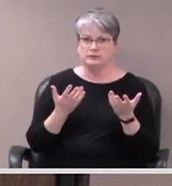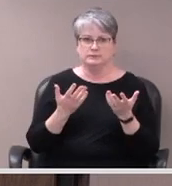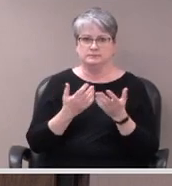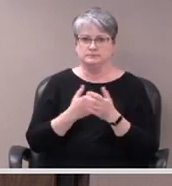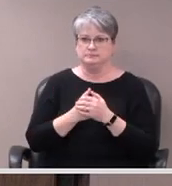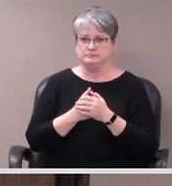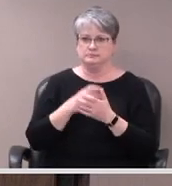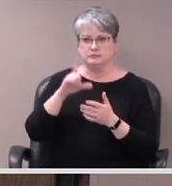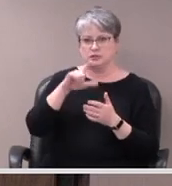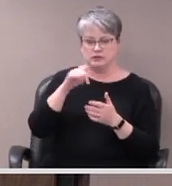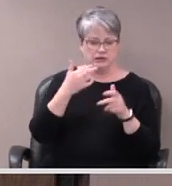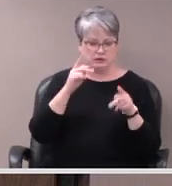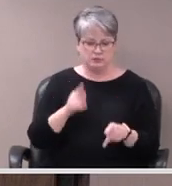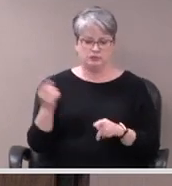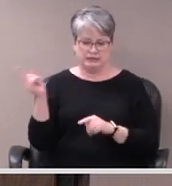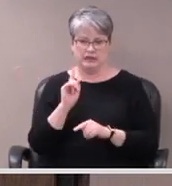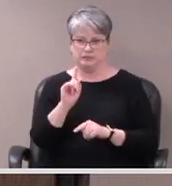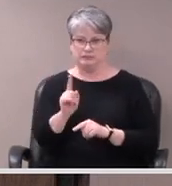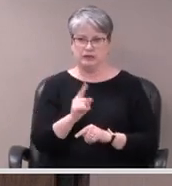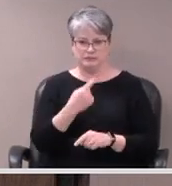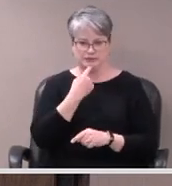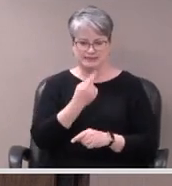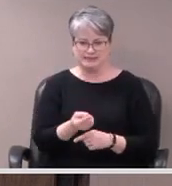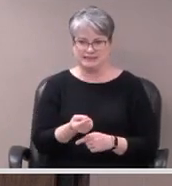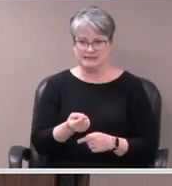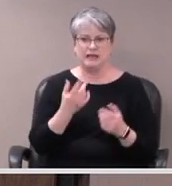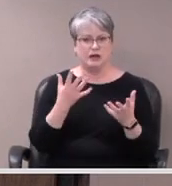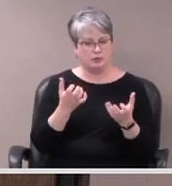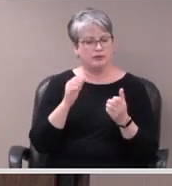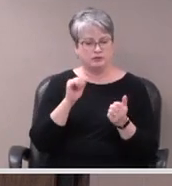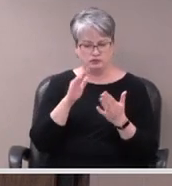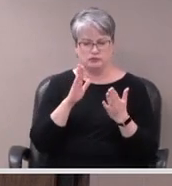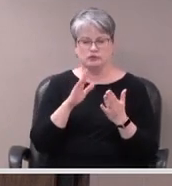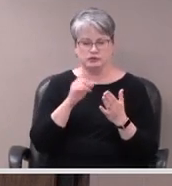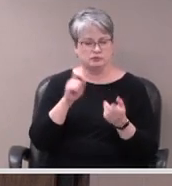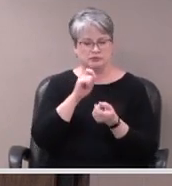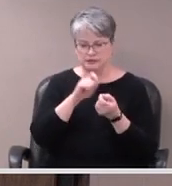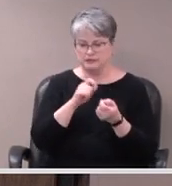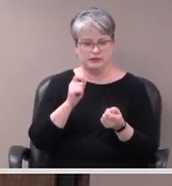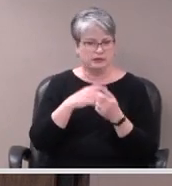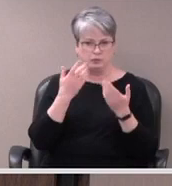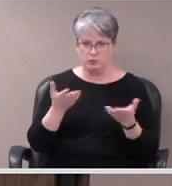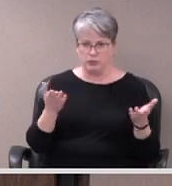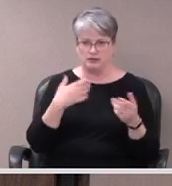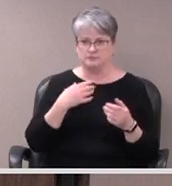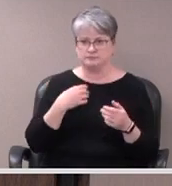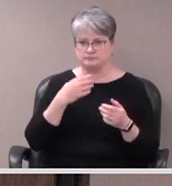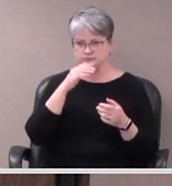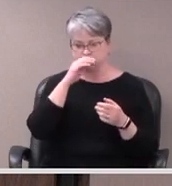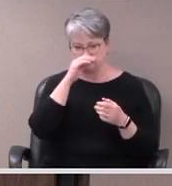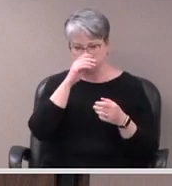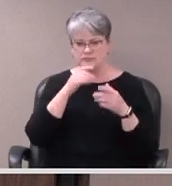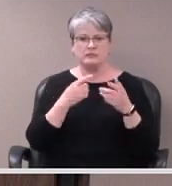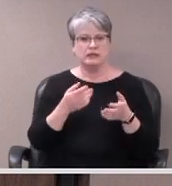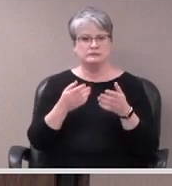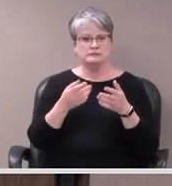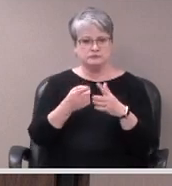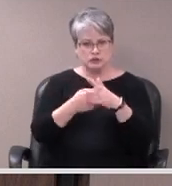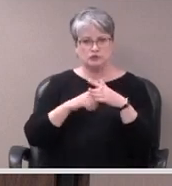someone else came up here to say, we need to address exactly what it is. I applaud, you know, starting the racial